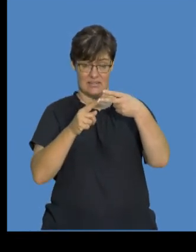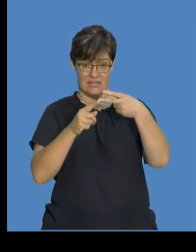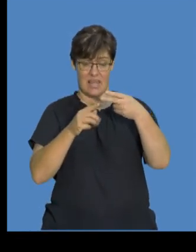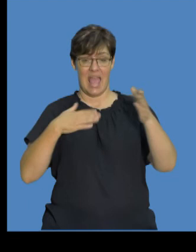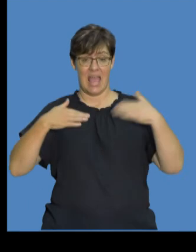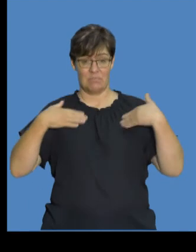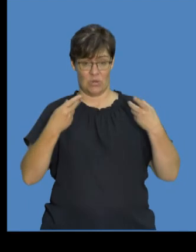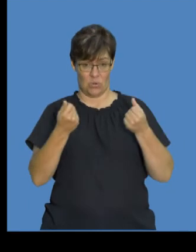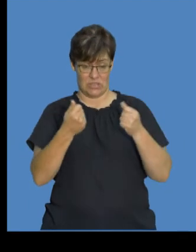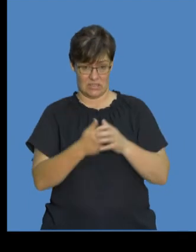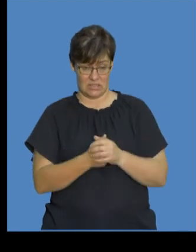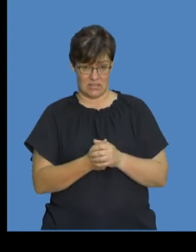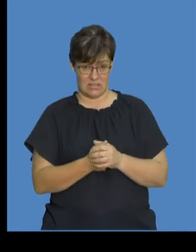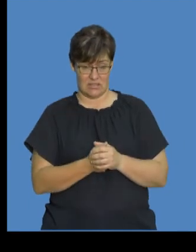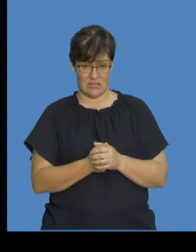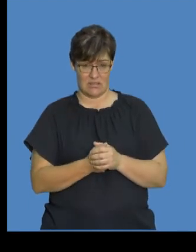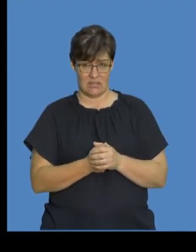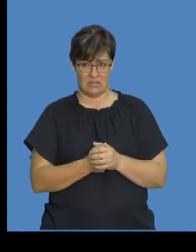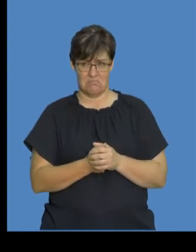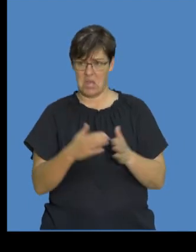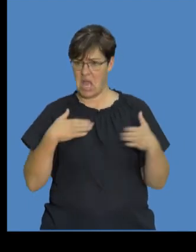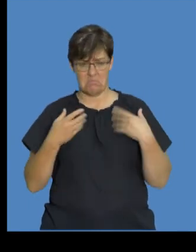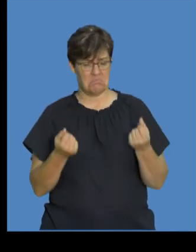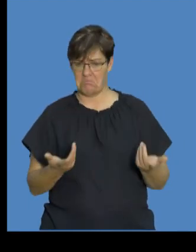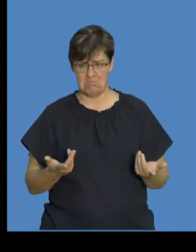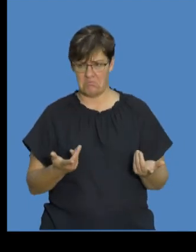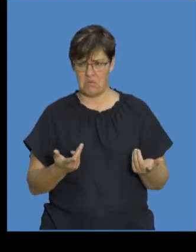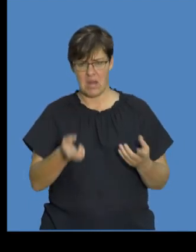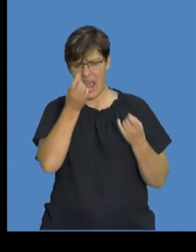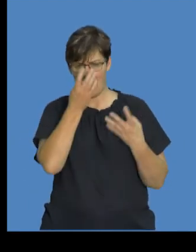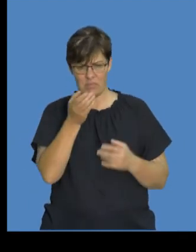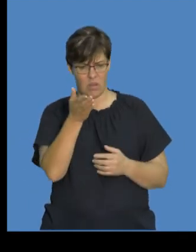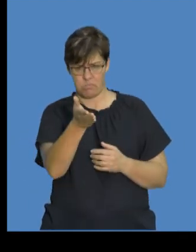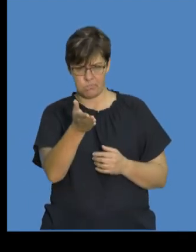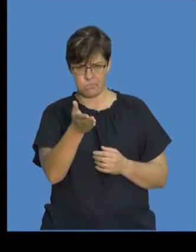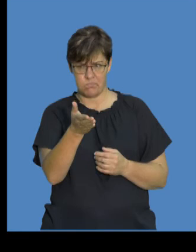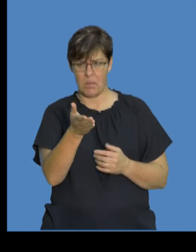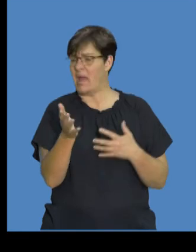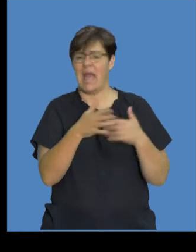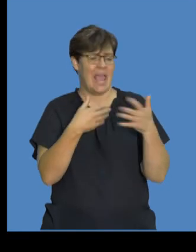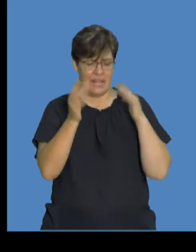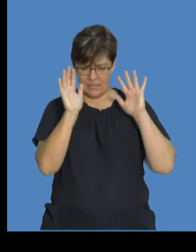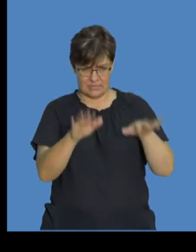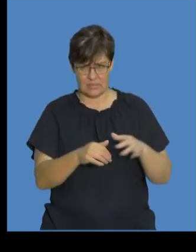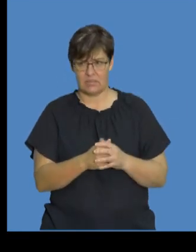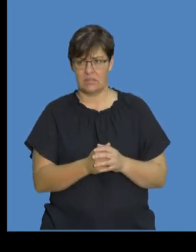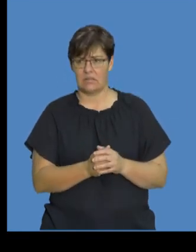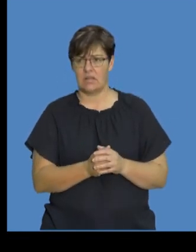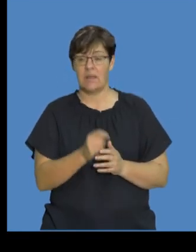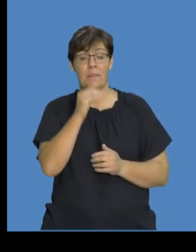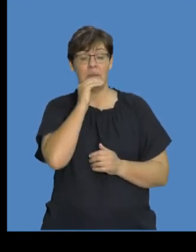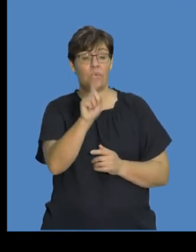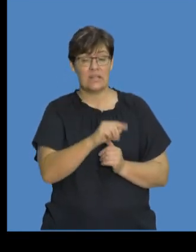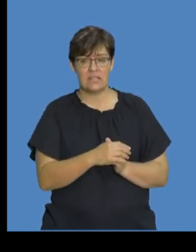plus our admin costs, right? And I don't think we have our admin costs because obviously this information is here. But